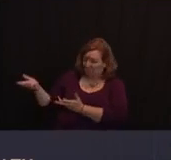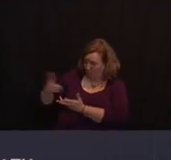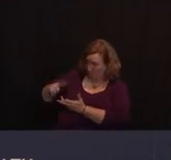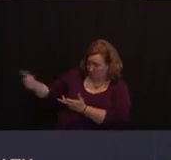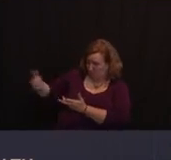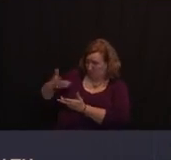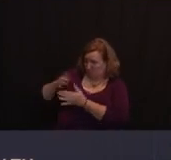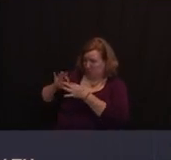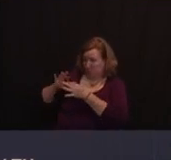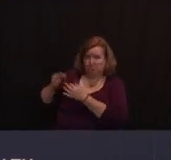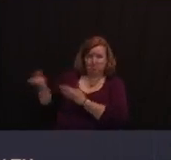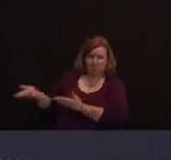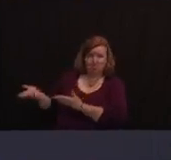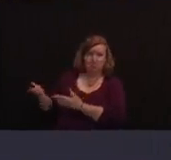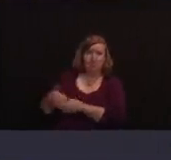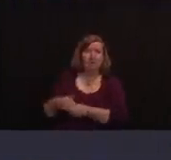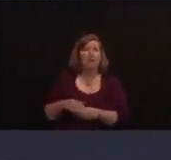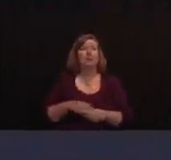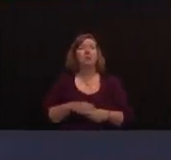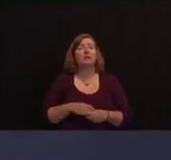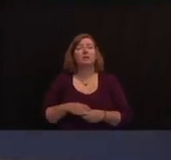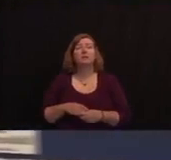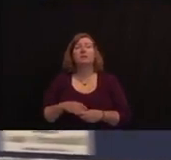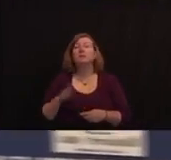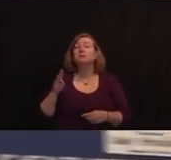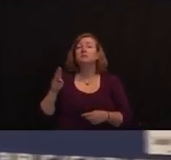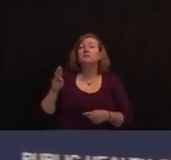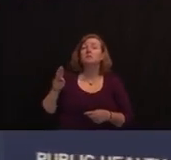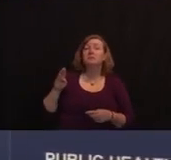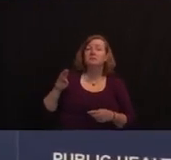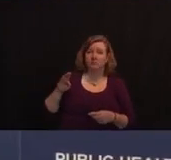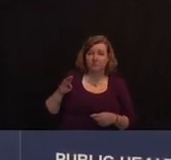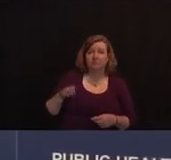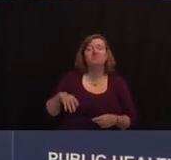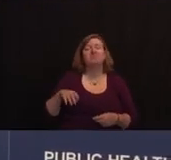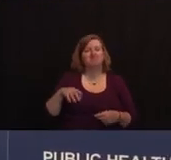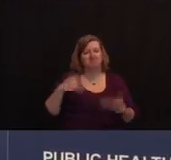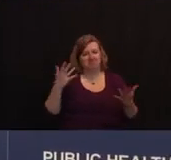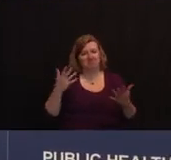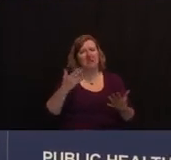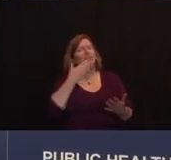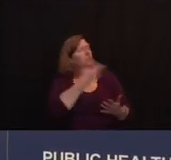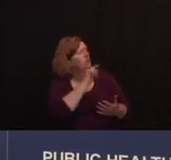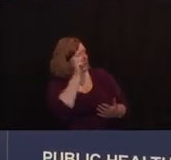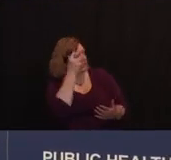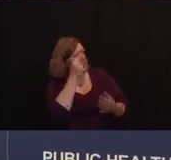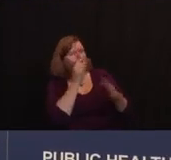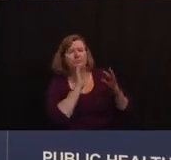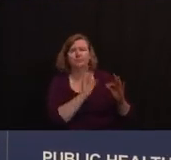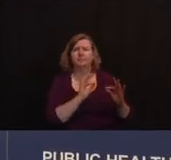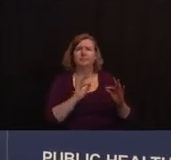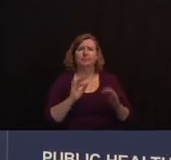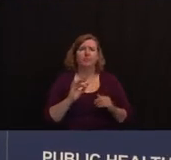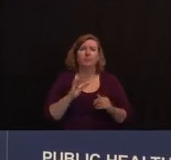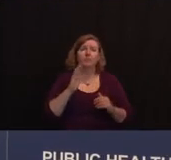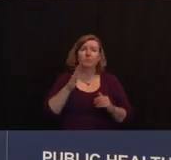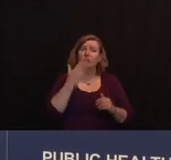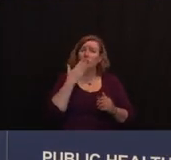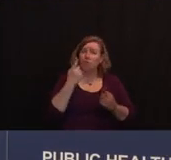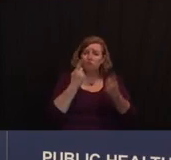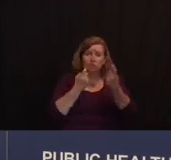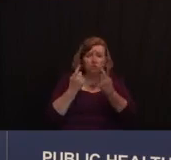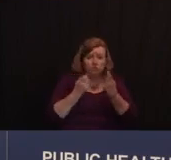appointment situations work? Eddie, good to have you. Same here. Thank you. Welcome. Thank you, Governor. And thanks for those questions. There are several of them